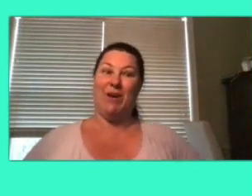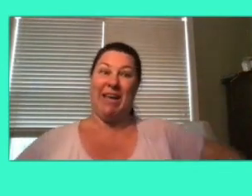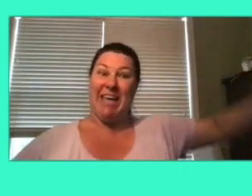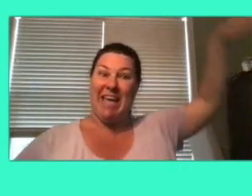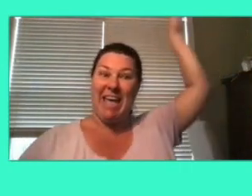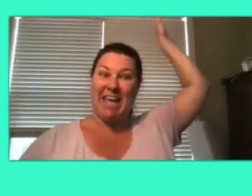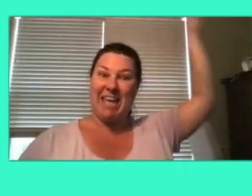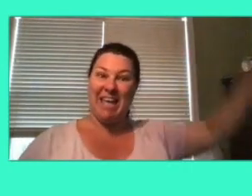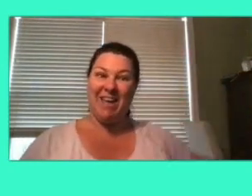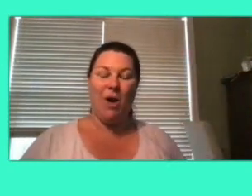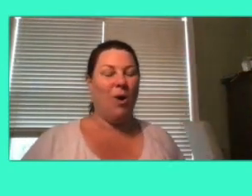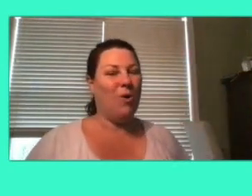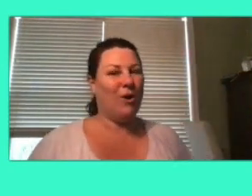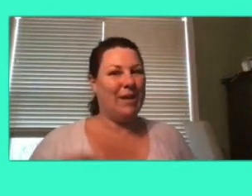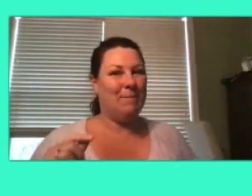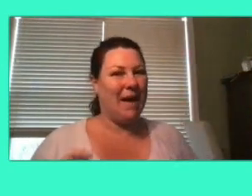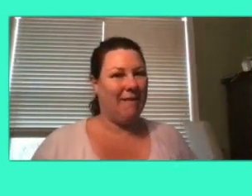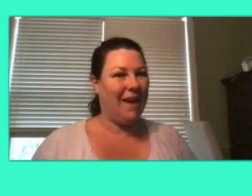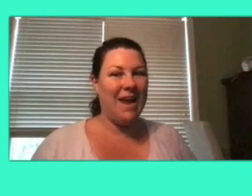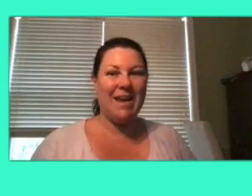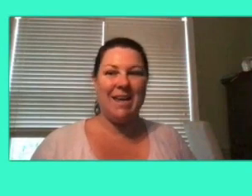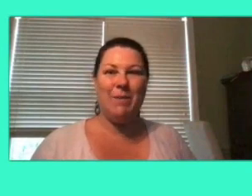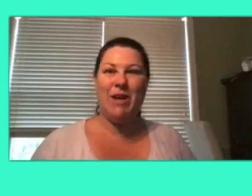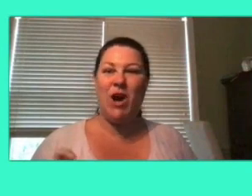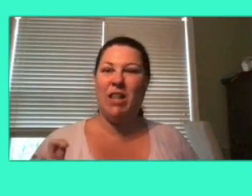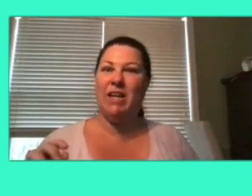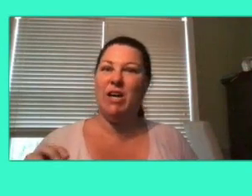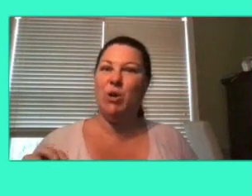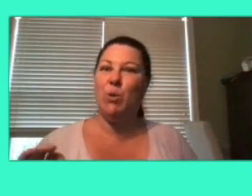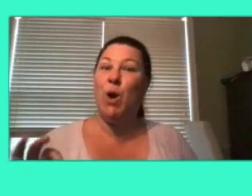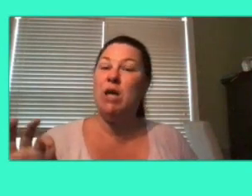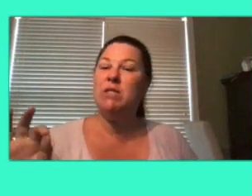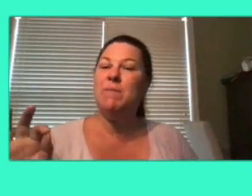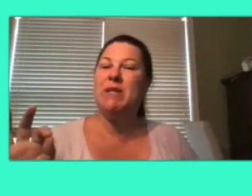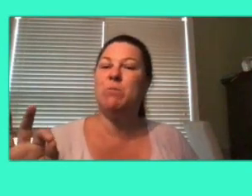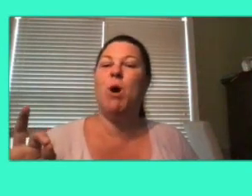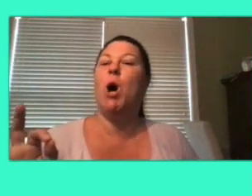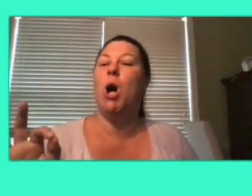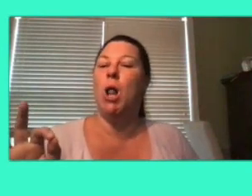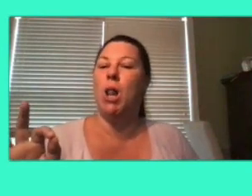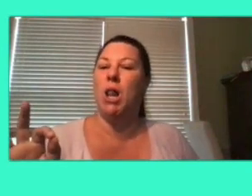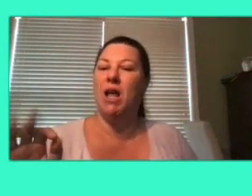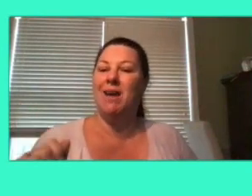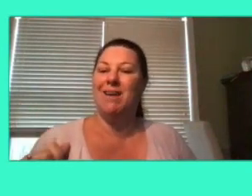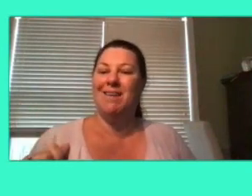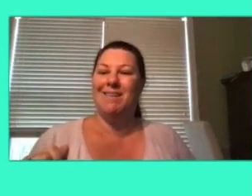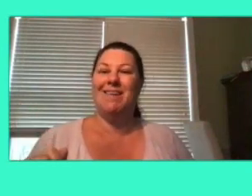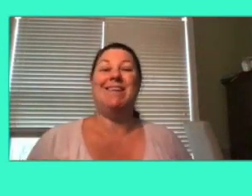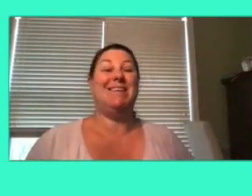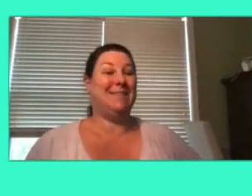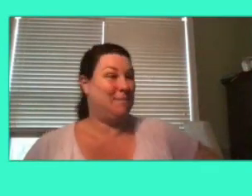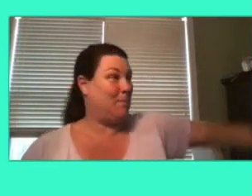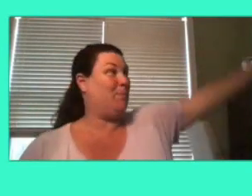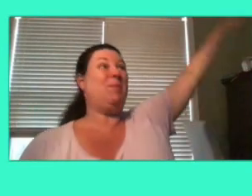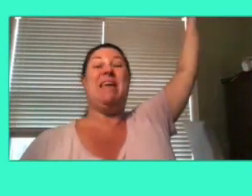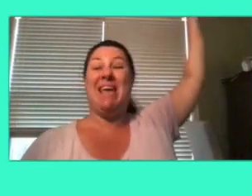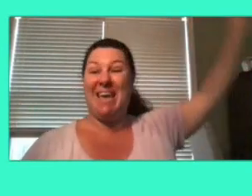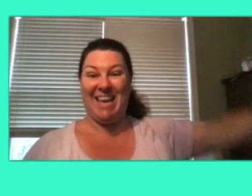How about a kick? Or in ballet, we call it a grand battement. It